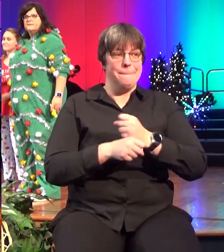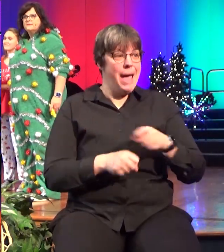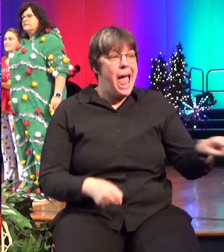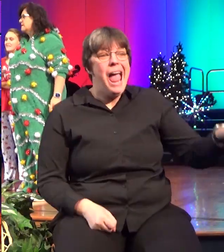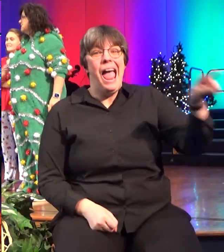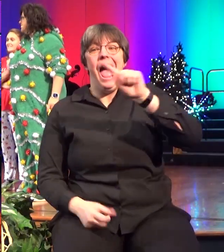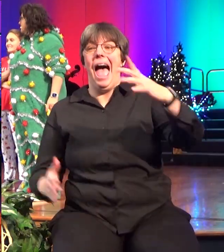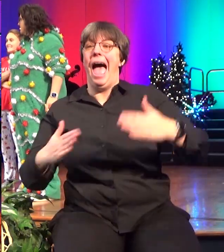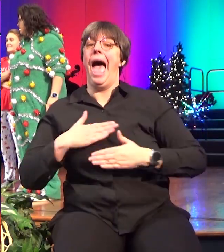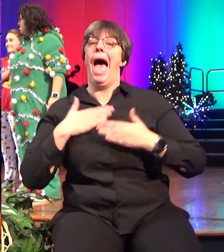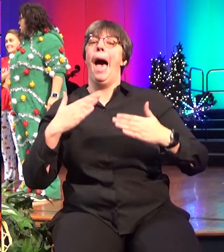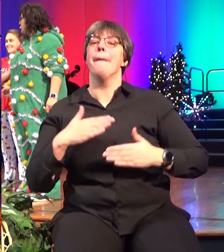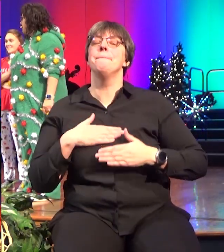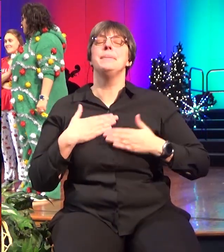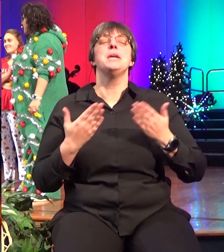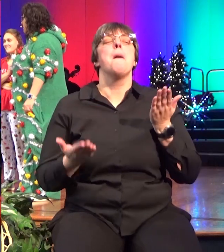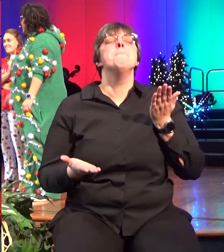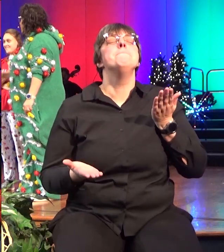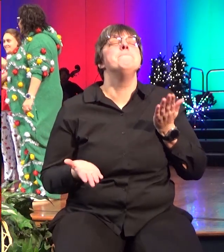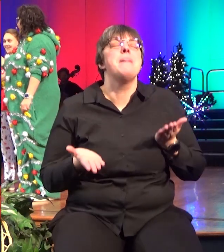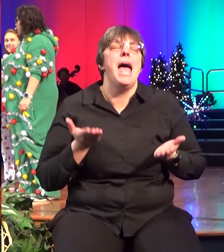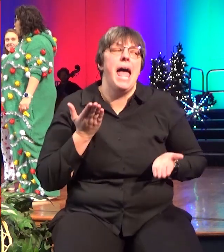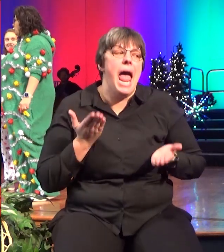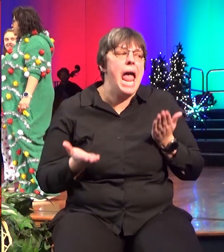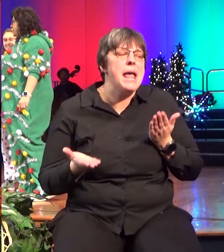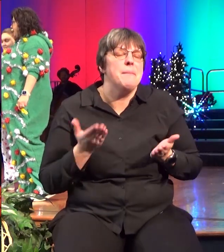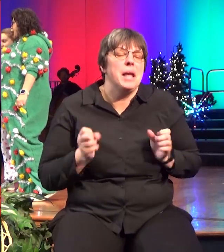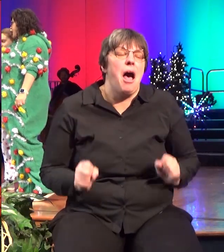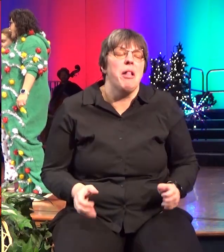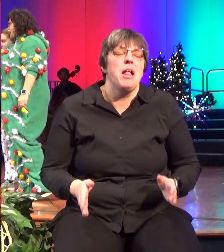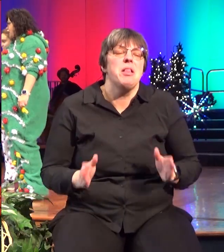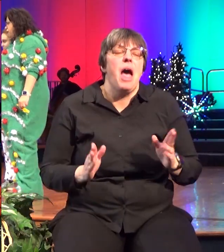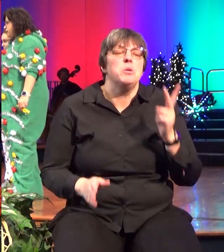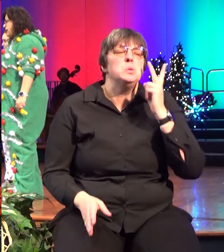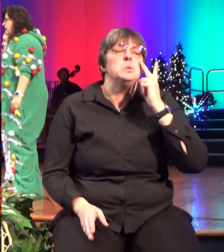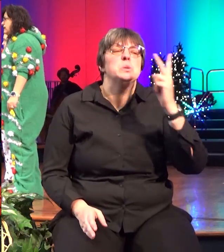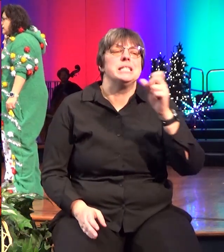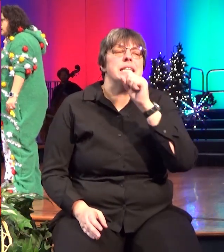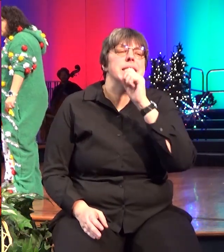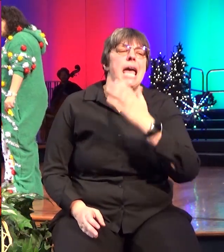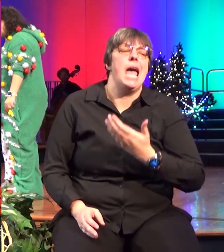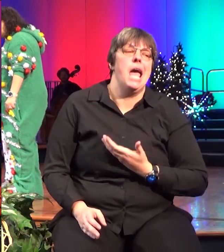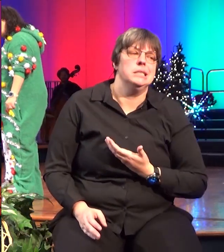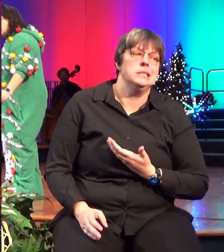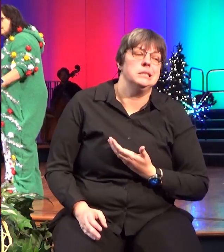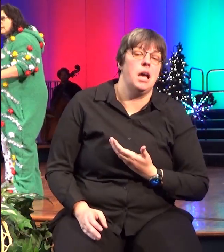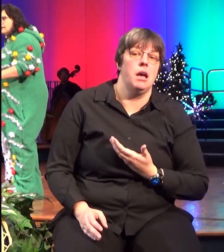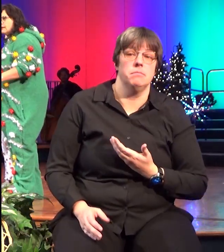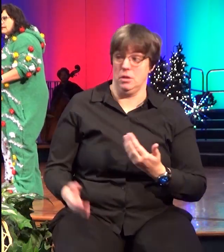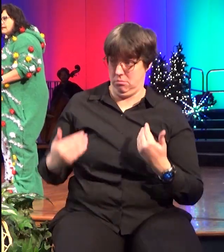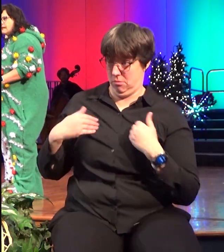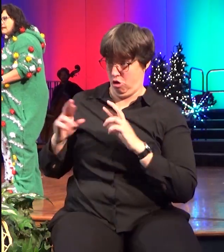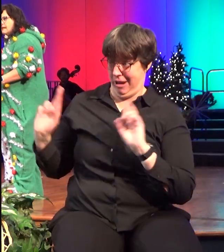happy, then maybe I will allow everyone to go see Santa Claus. Now, do we have